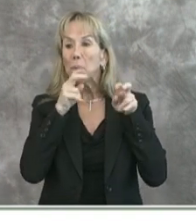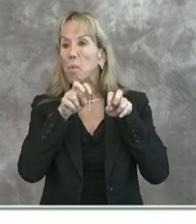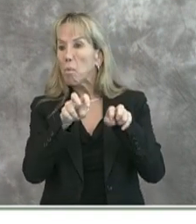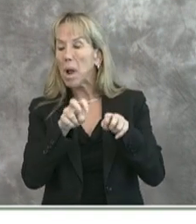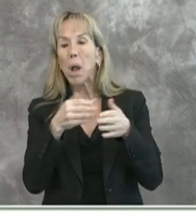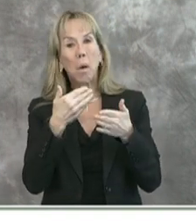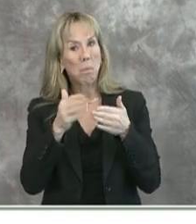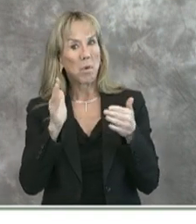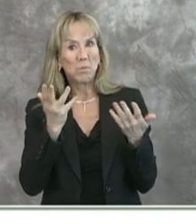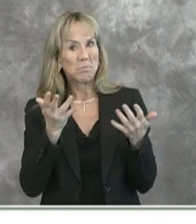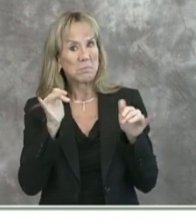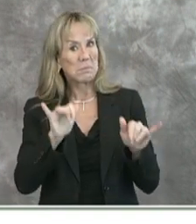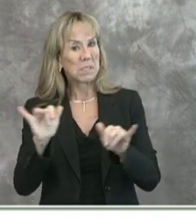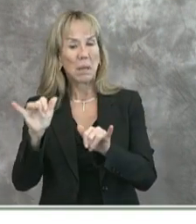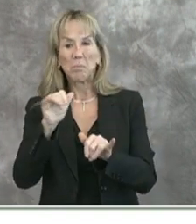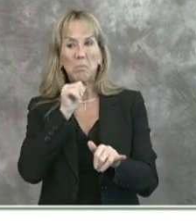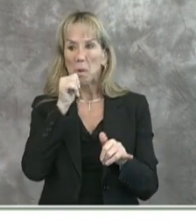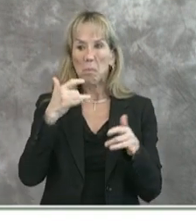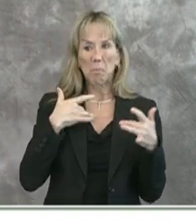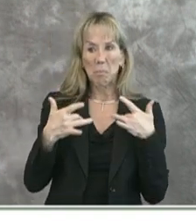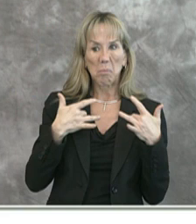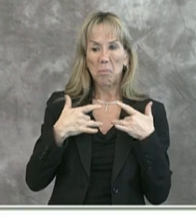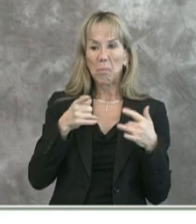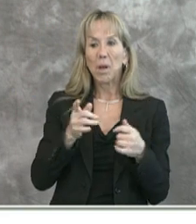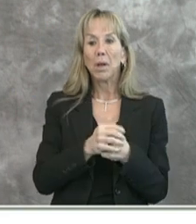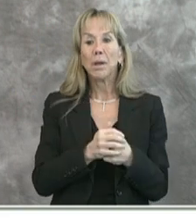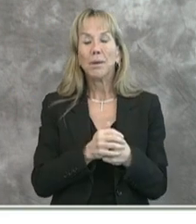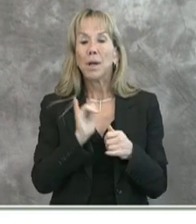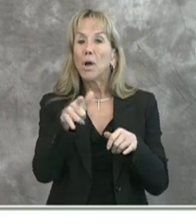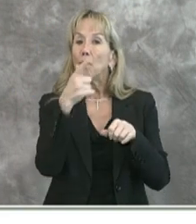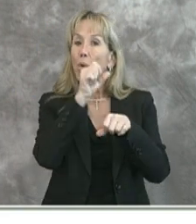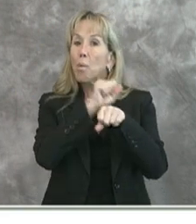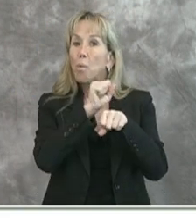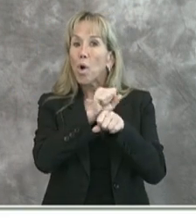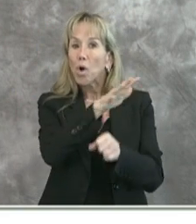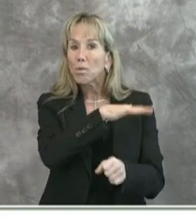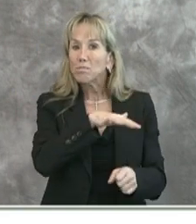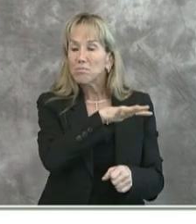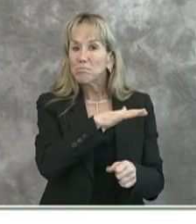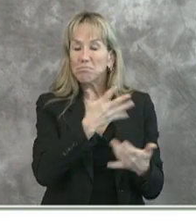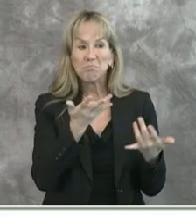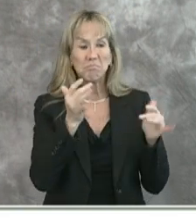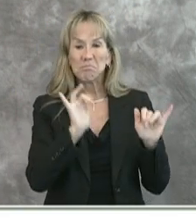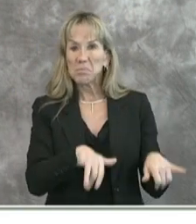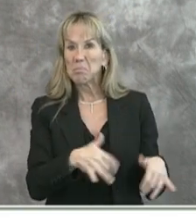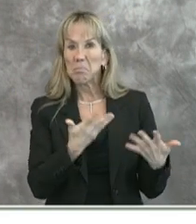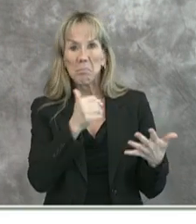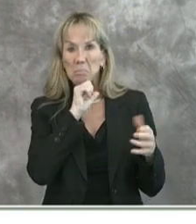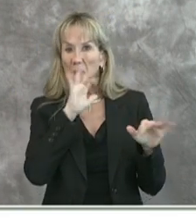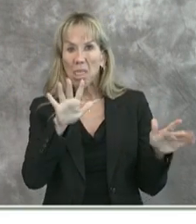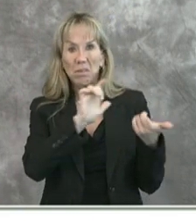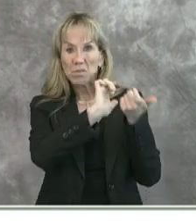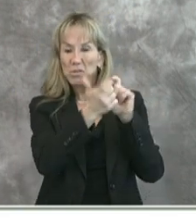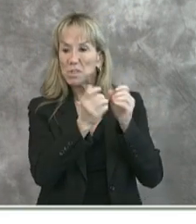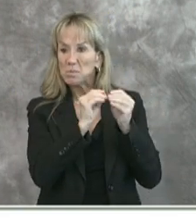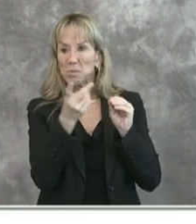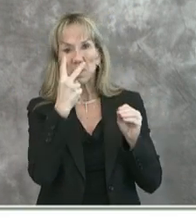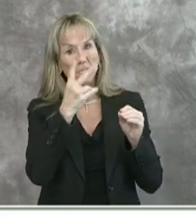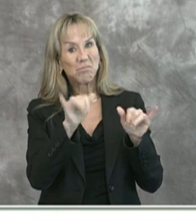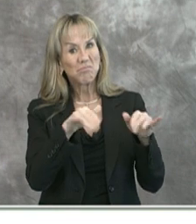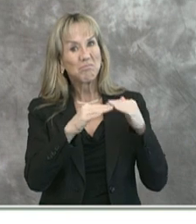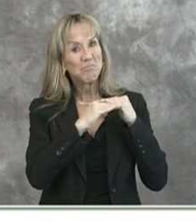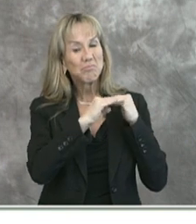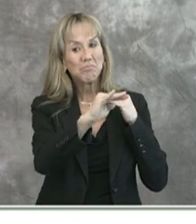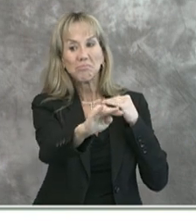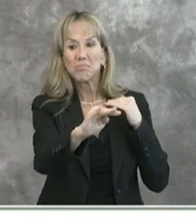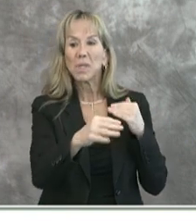one is not as concerning. The workplace numbers, essentially unchanged. As you can see right there, we're kind of holding steady, 1 point